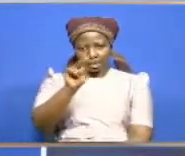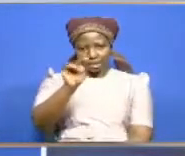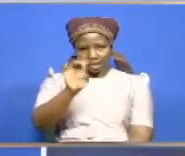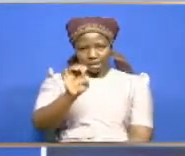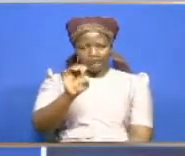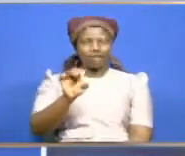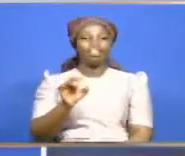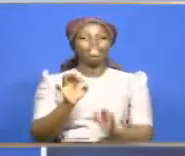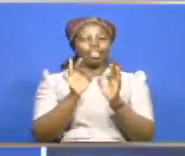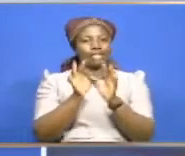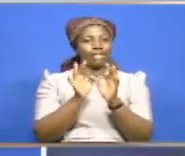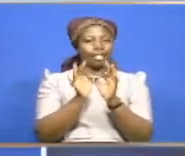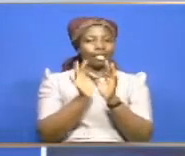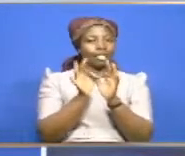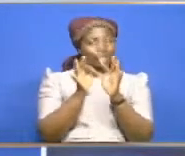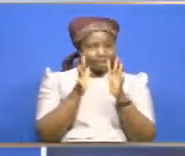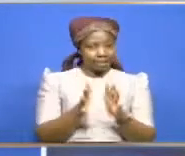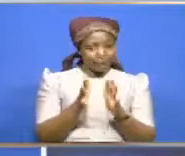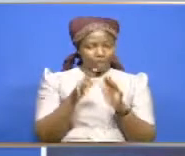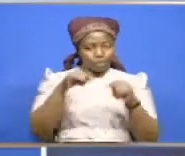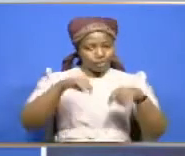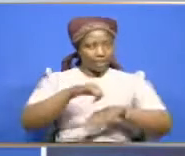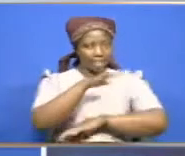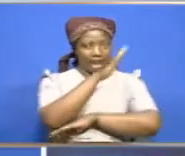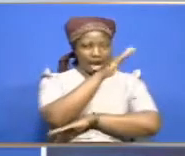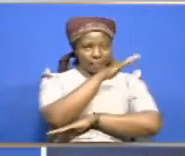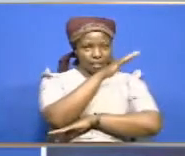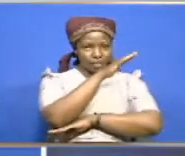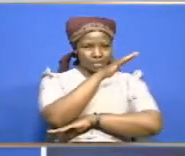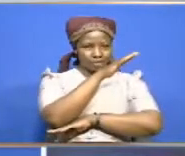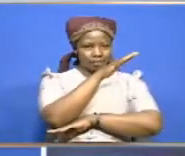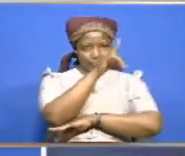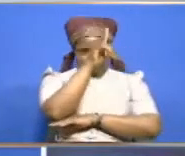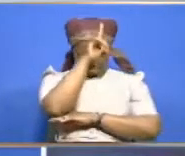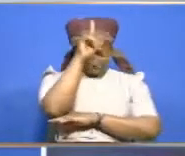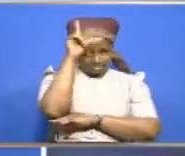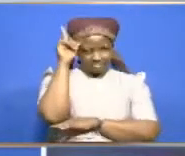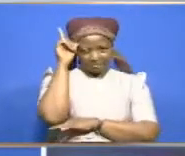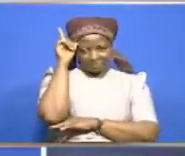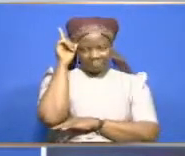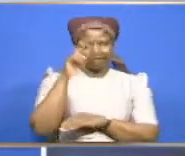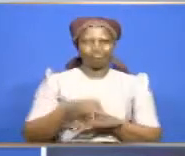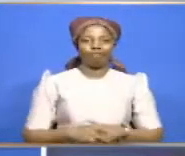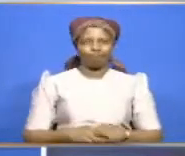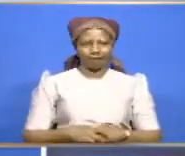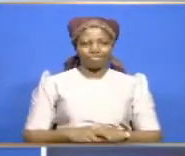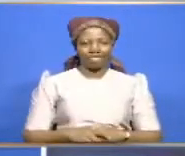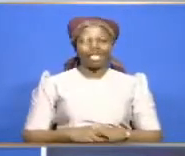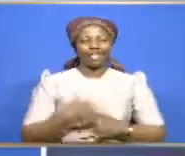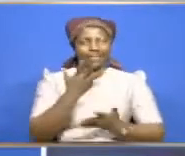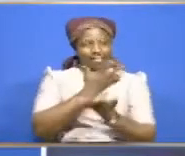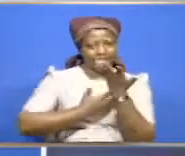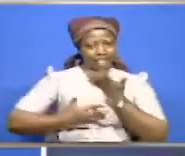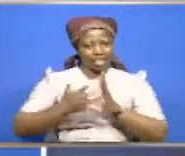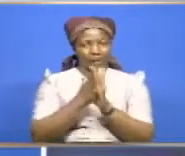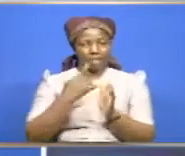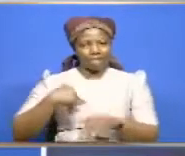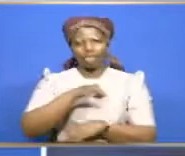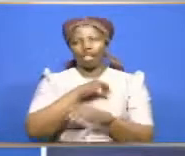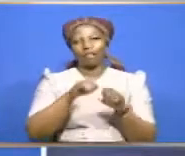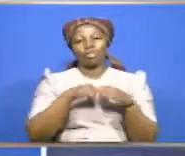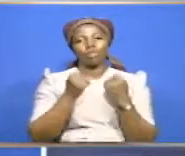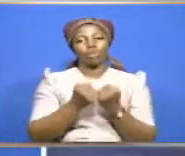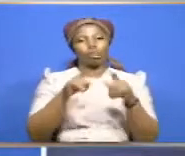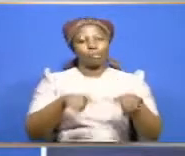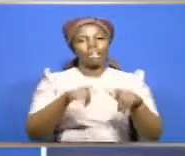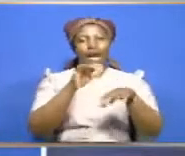My co-anchor on sign language interpretation this afternoon is Lucy Mwaura. Do interact with us on our social media platforms